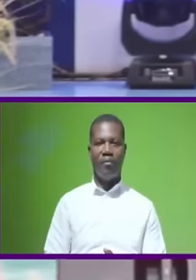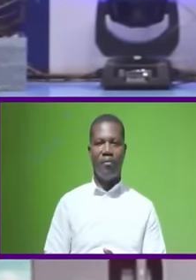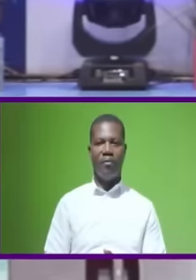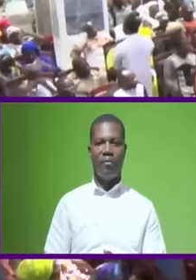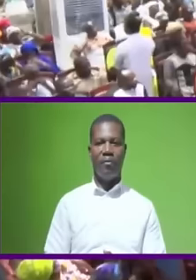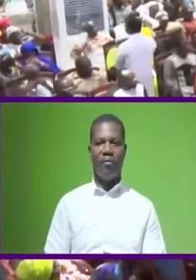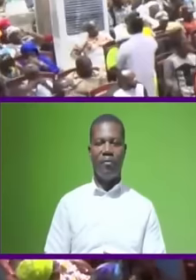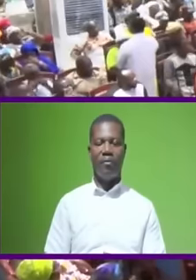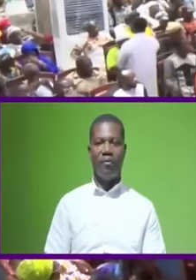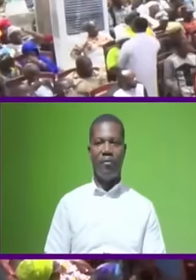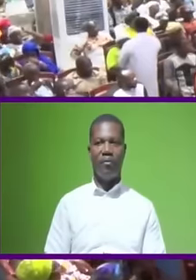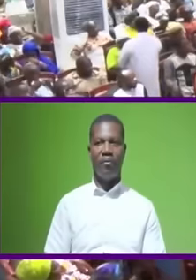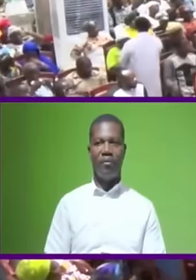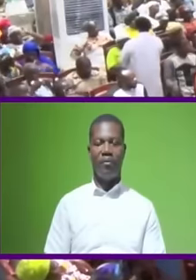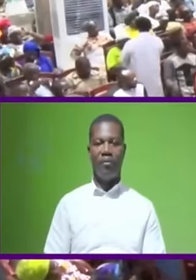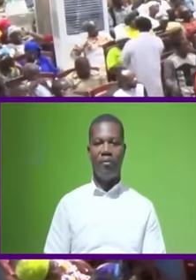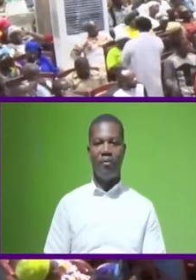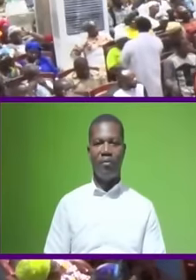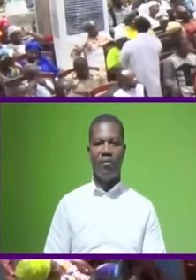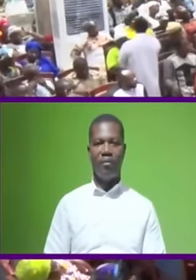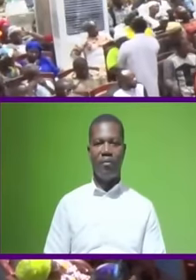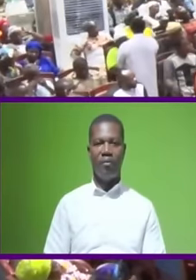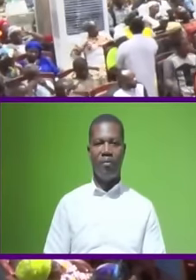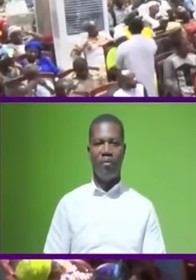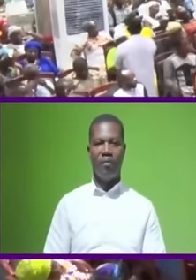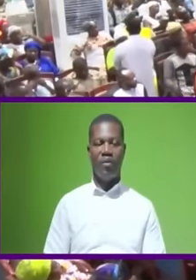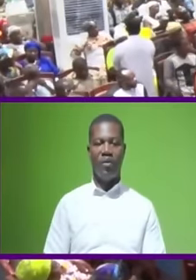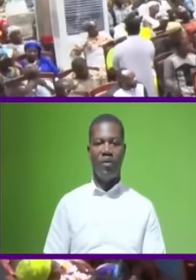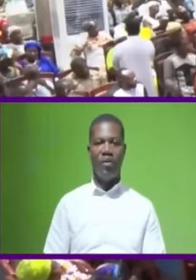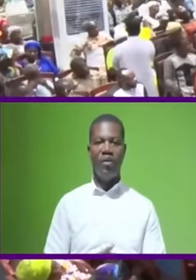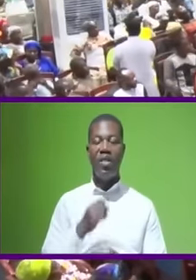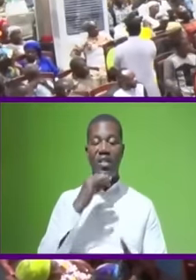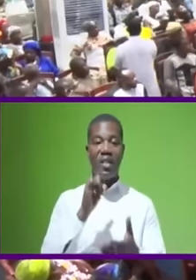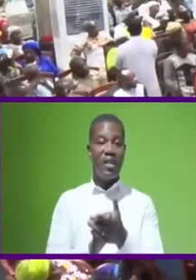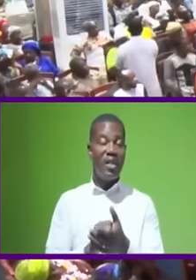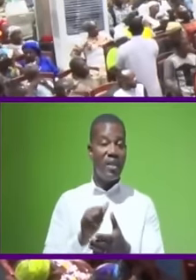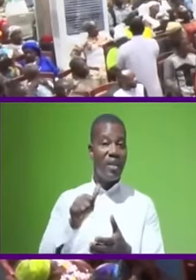use it meaningfully. Now I said